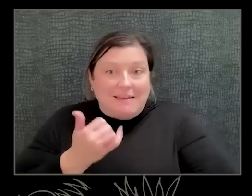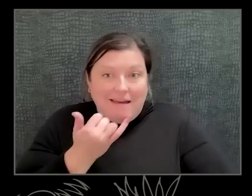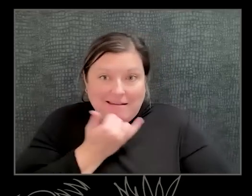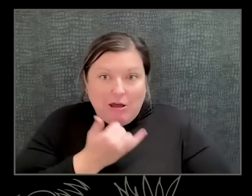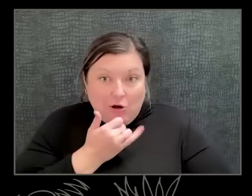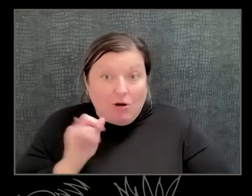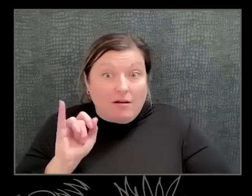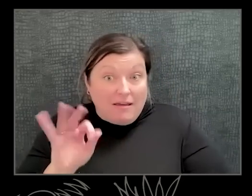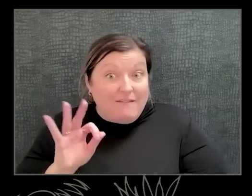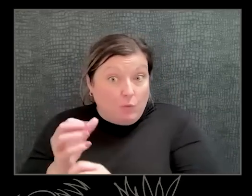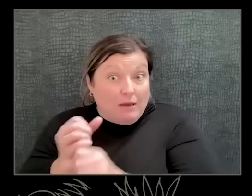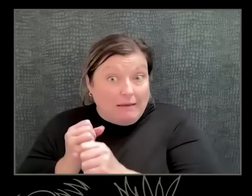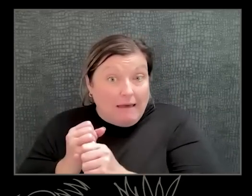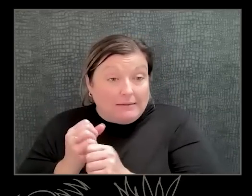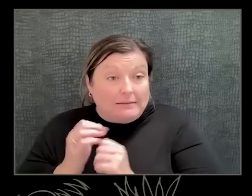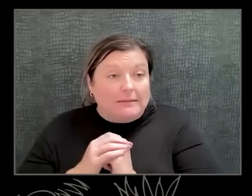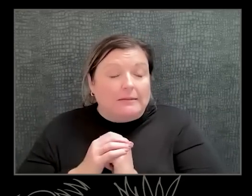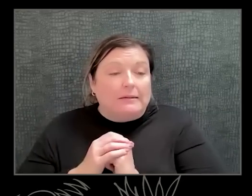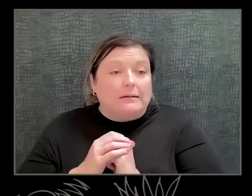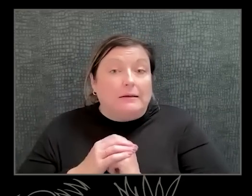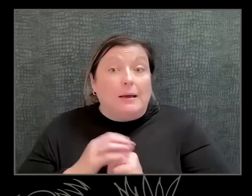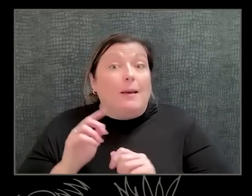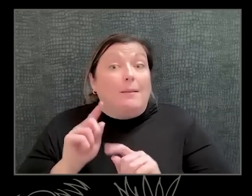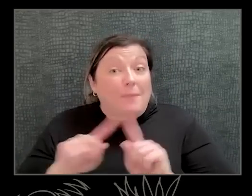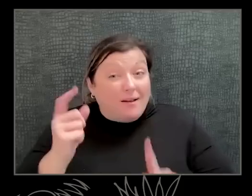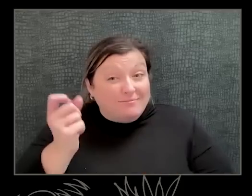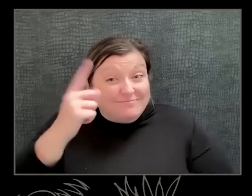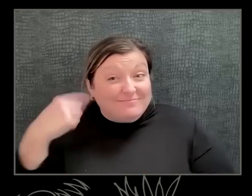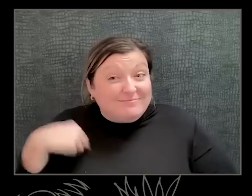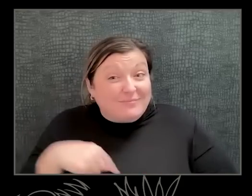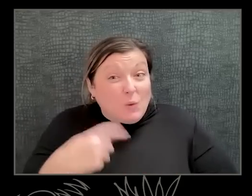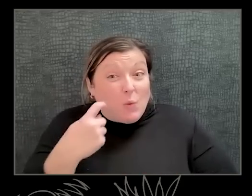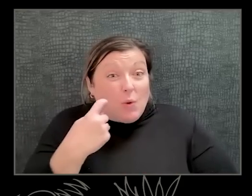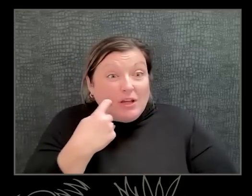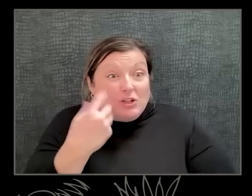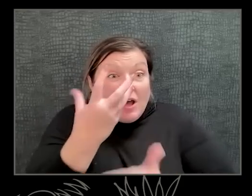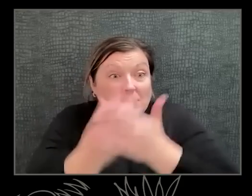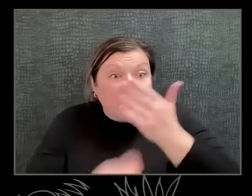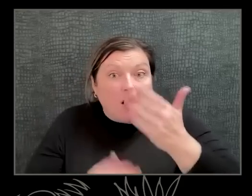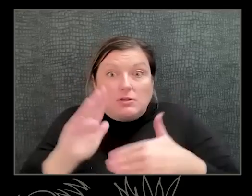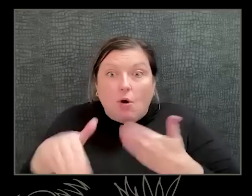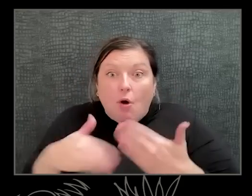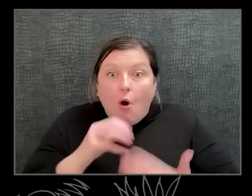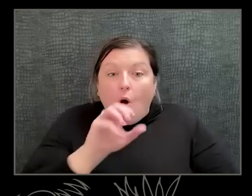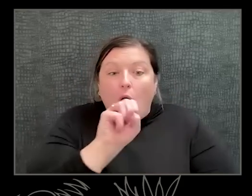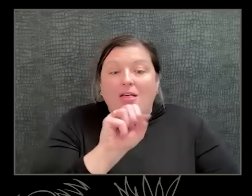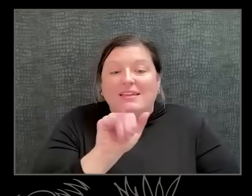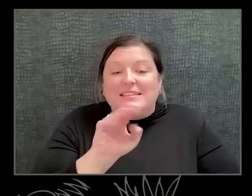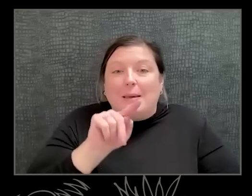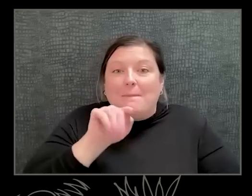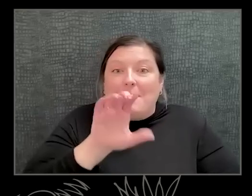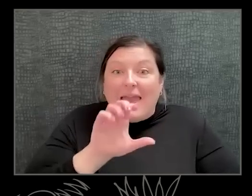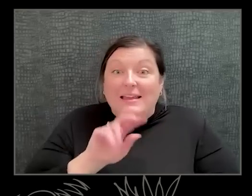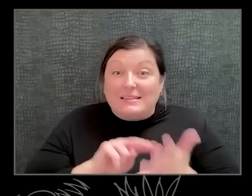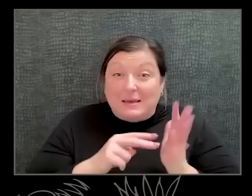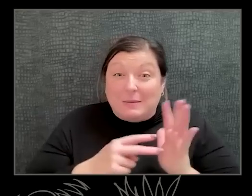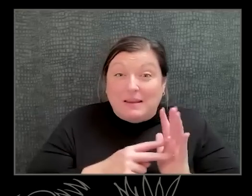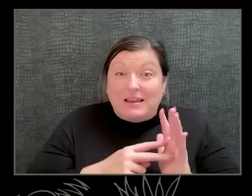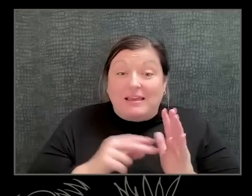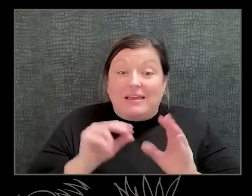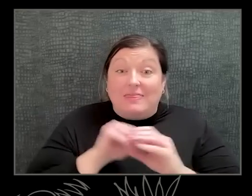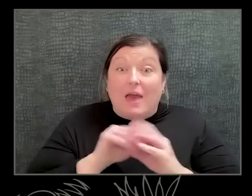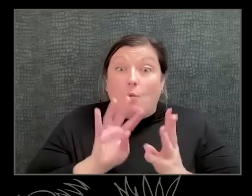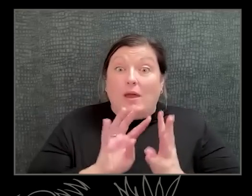it. But we just lost all of that semantic meaning from our errors that we encoded into the previous